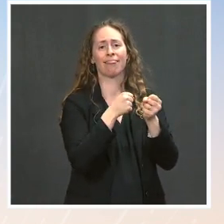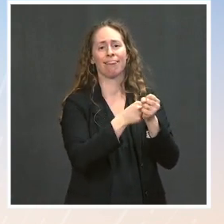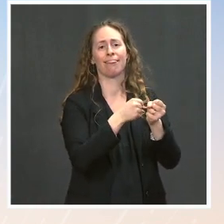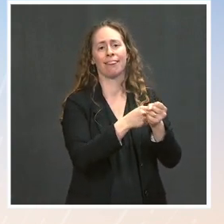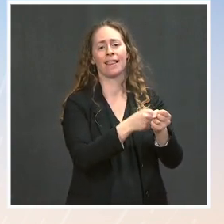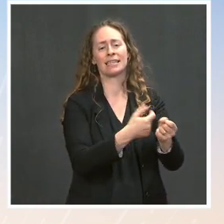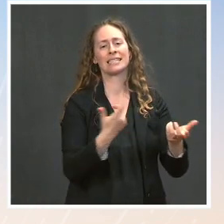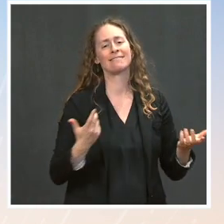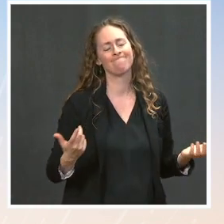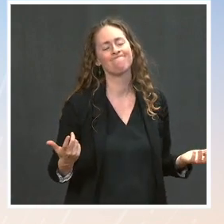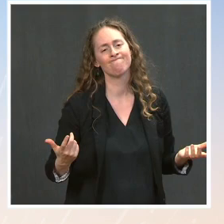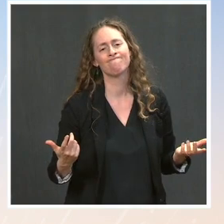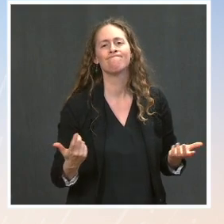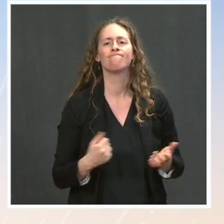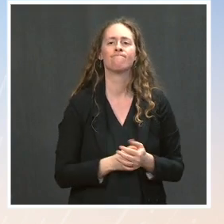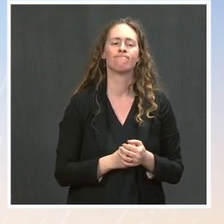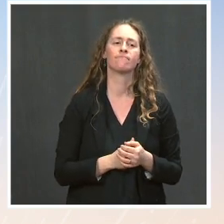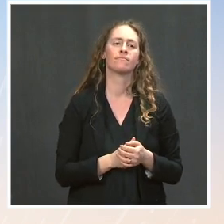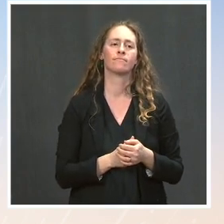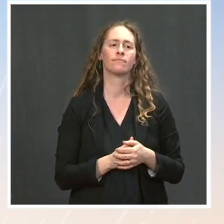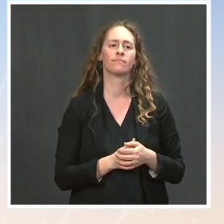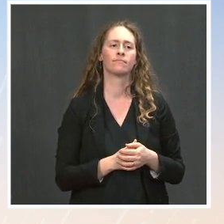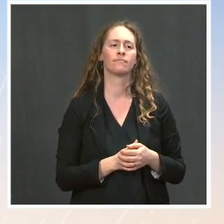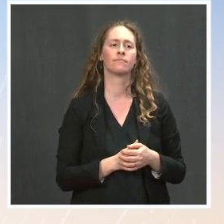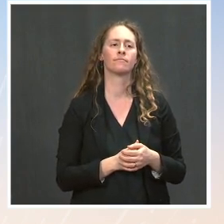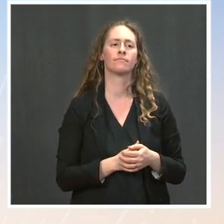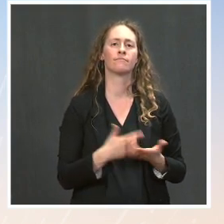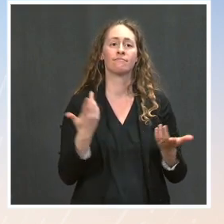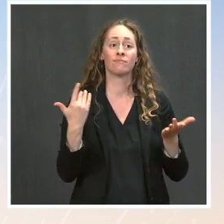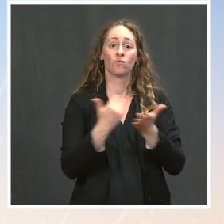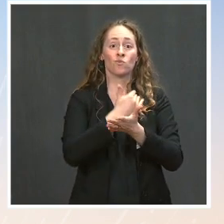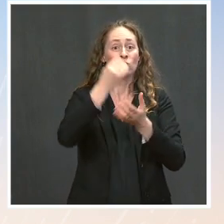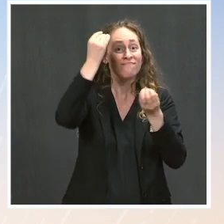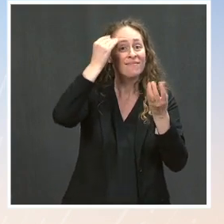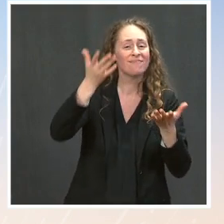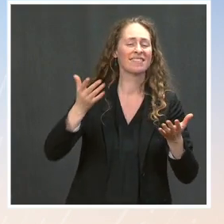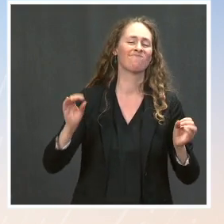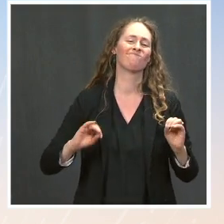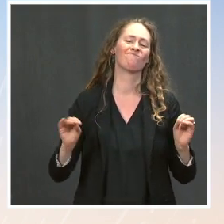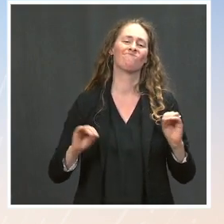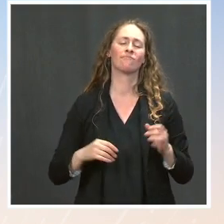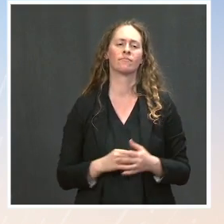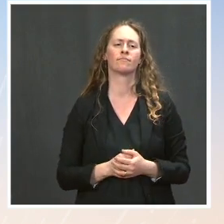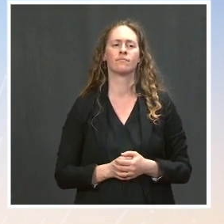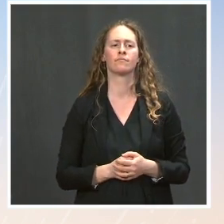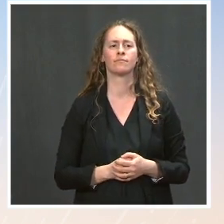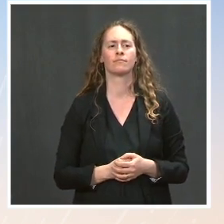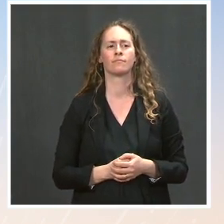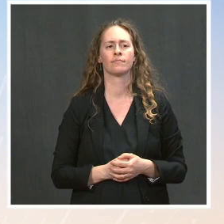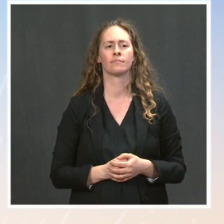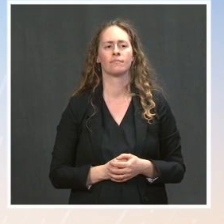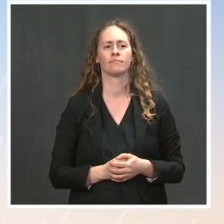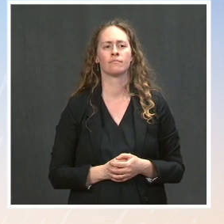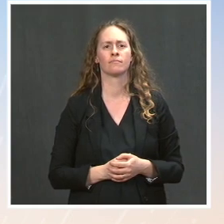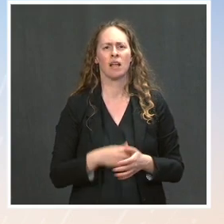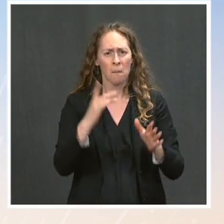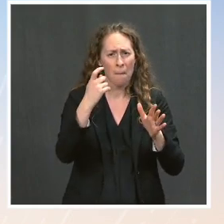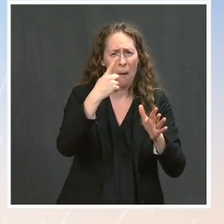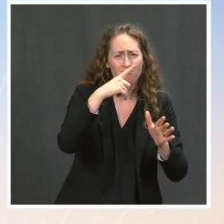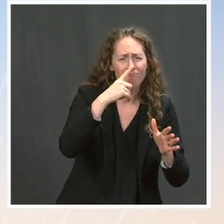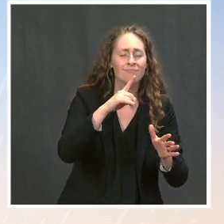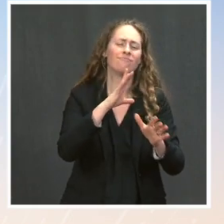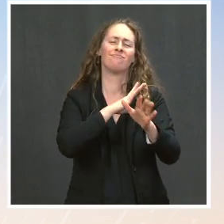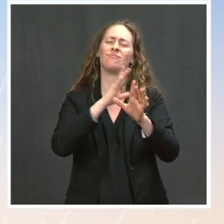USTR, Catherine Tai, but I don't have any updates to that. Can I do one from a colleague? Yeah. Sorry, I know you want to get out. It's okay. This is